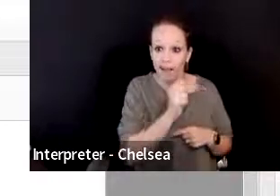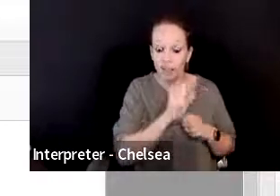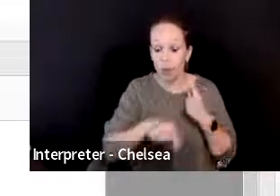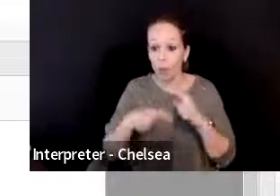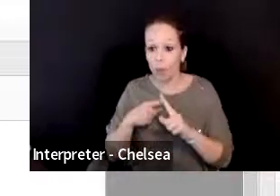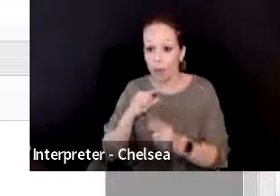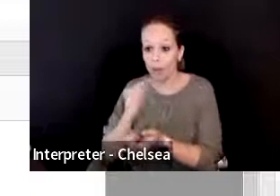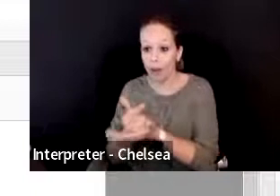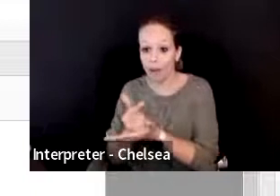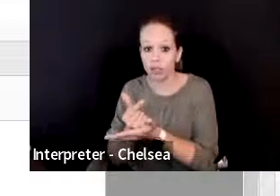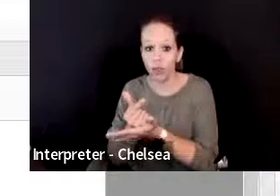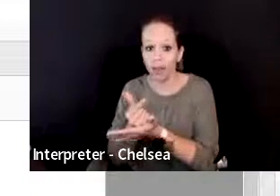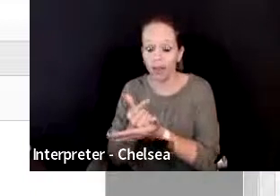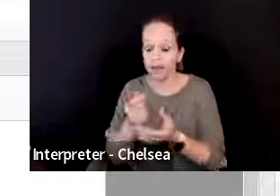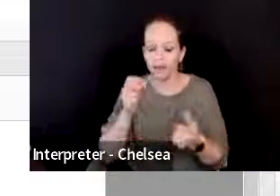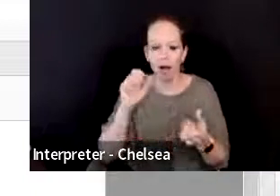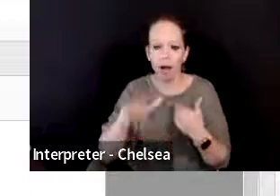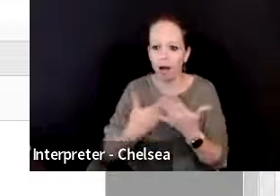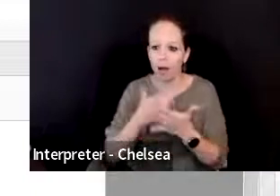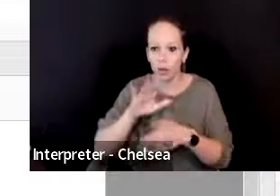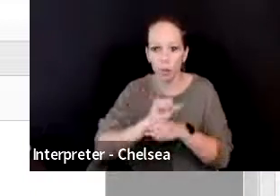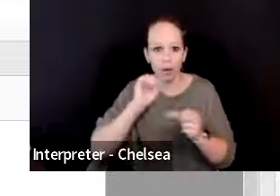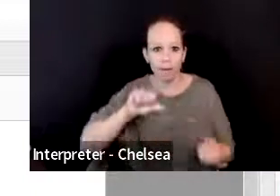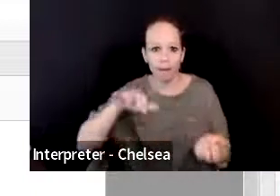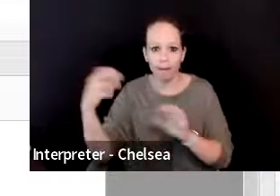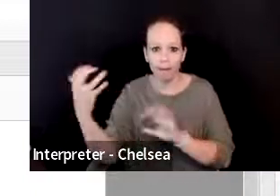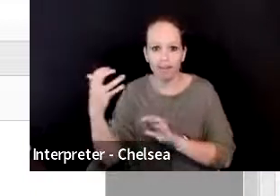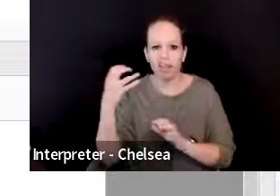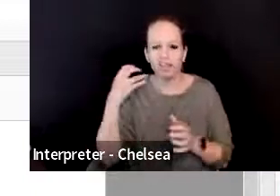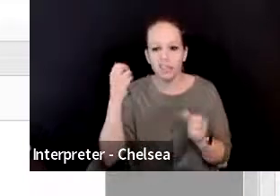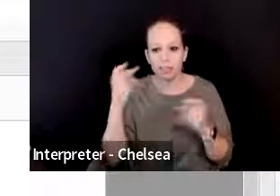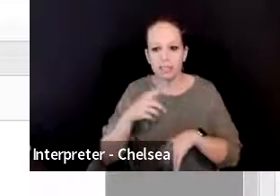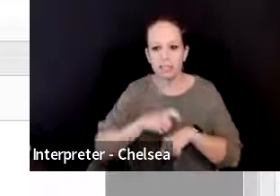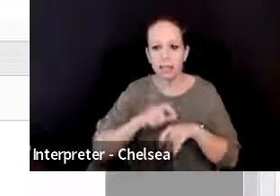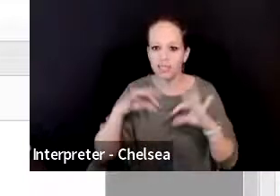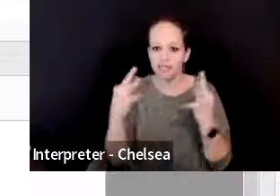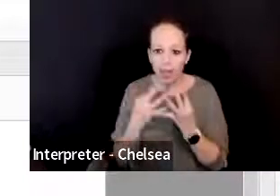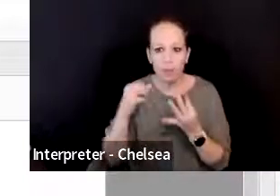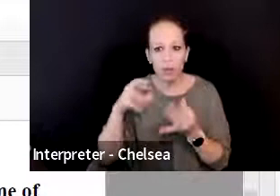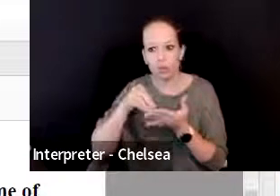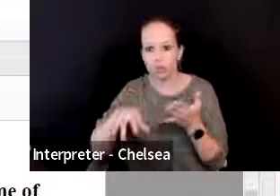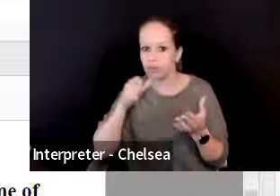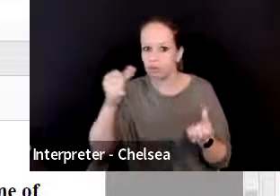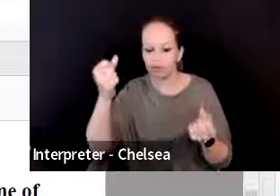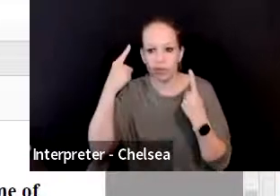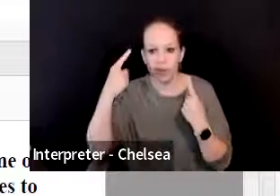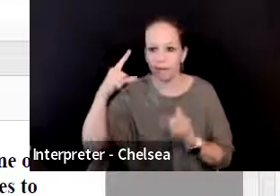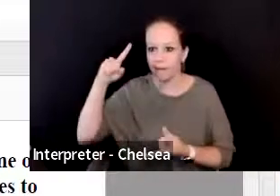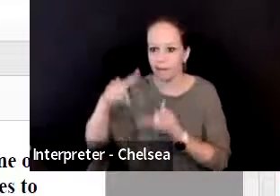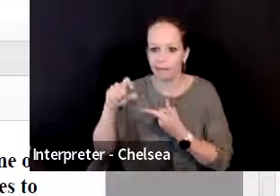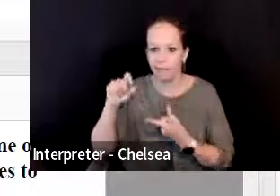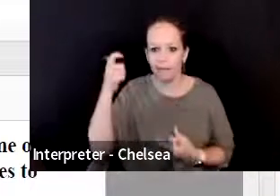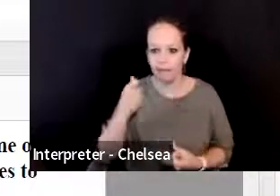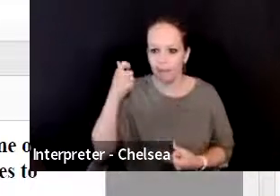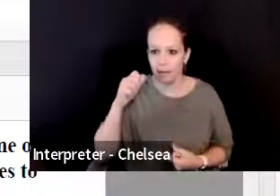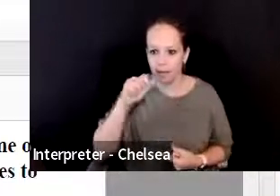a student, there is going to be a offset or reduction in the SSI amount. What's really important to help that family member